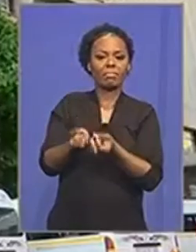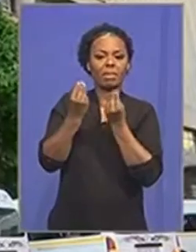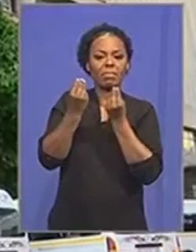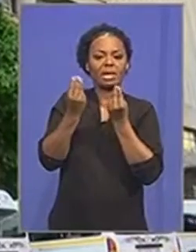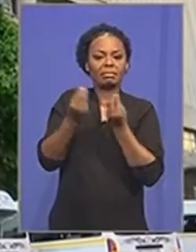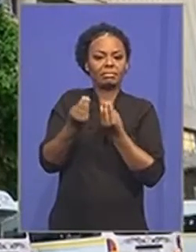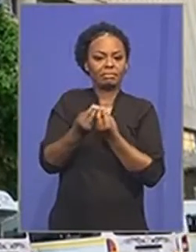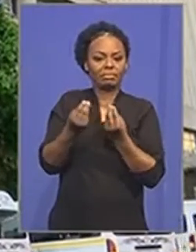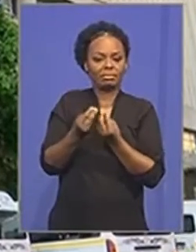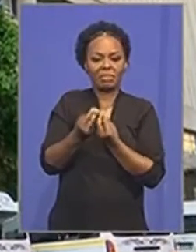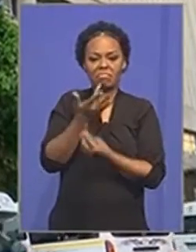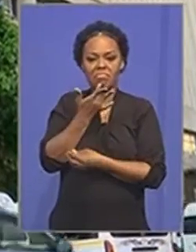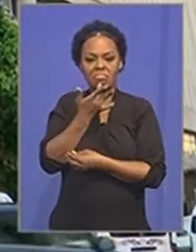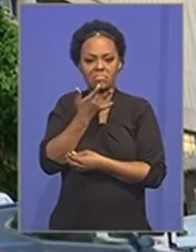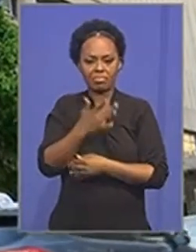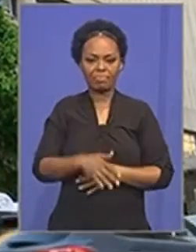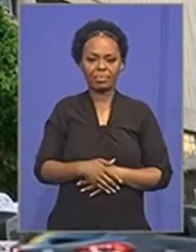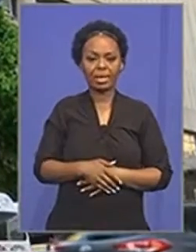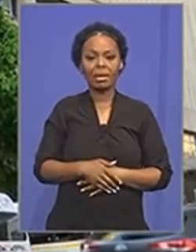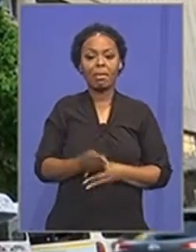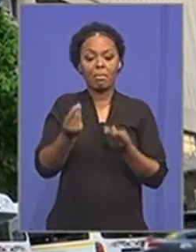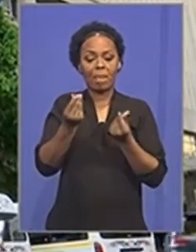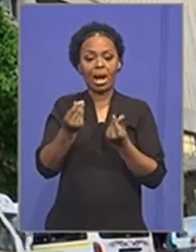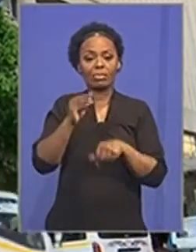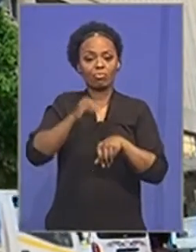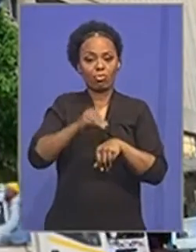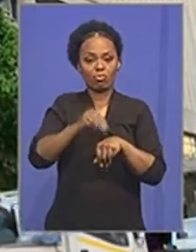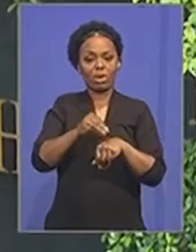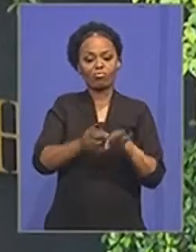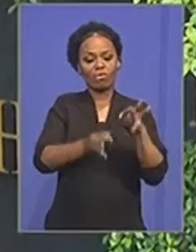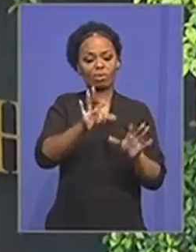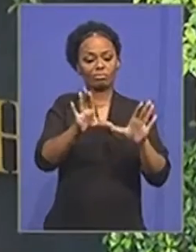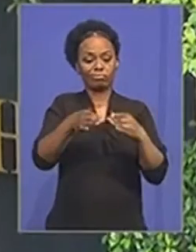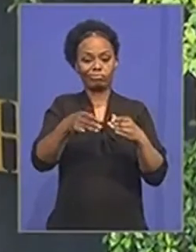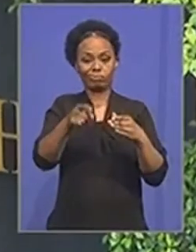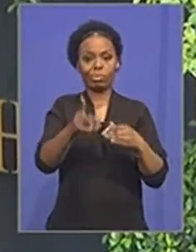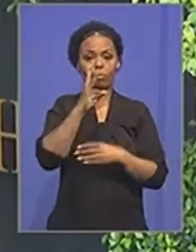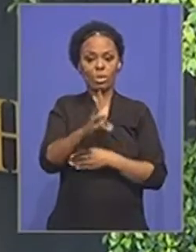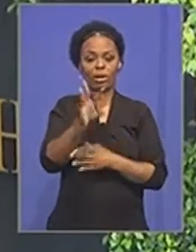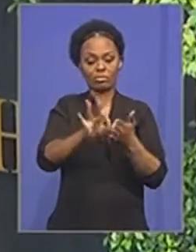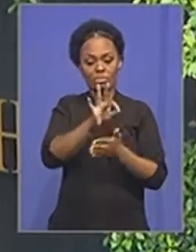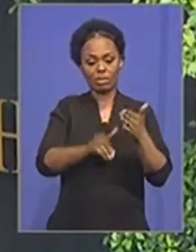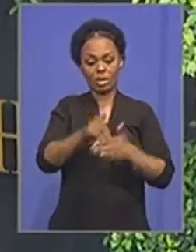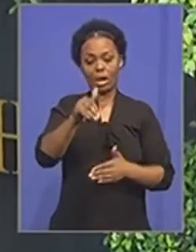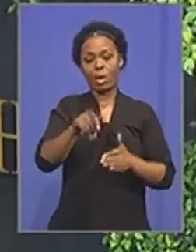Ho bonahala kgaello ya matlole e tla ba bothata mekgeng ya dipolotiki selemong sena sa dikgetho tsa bommasepala.